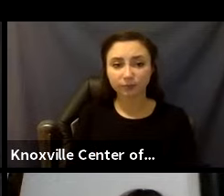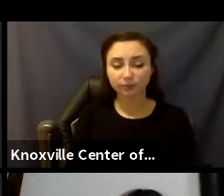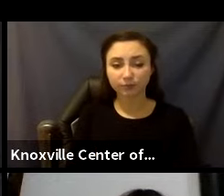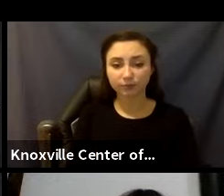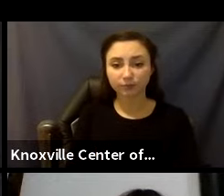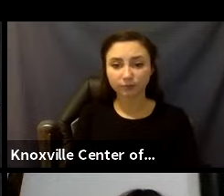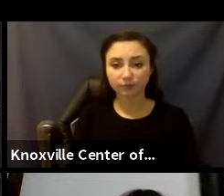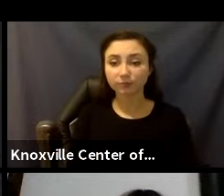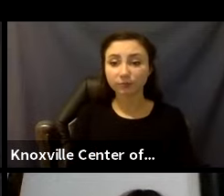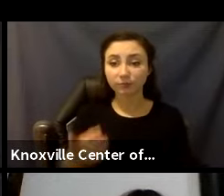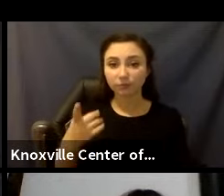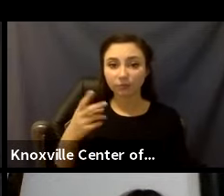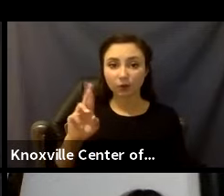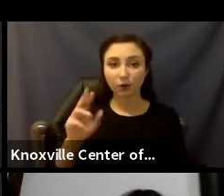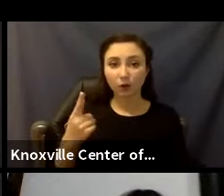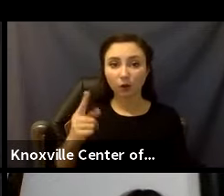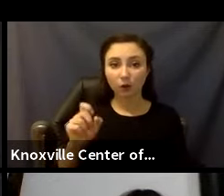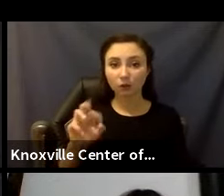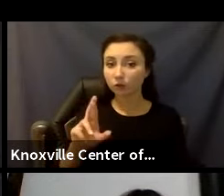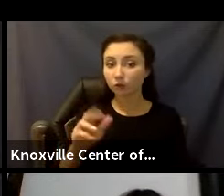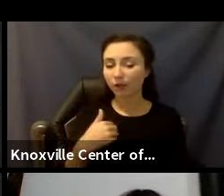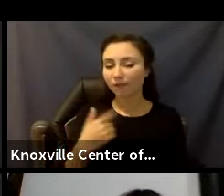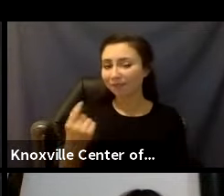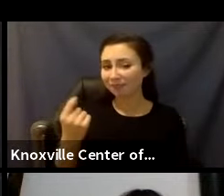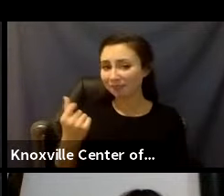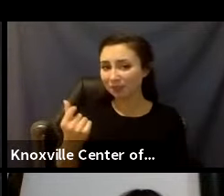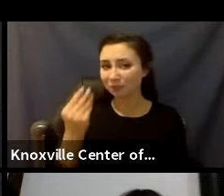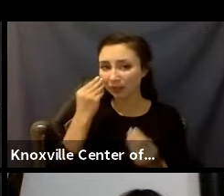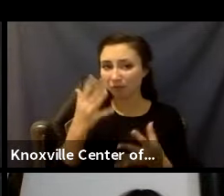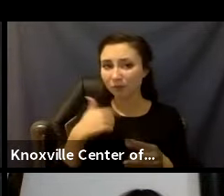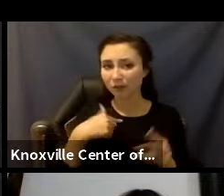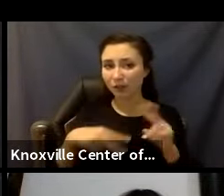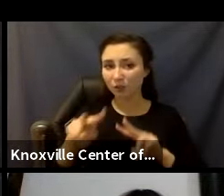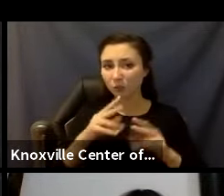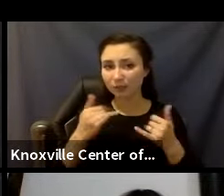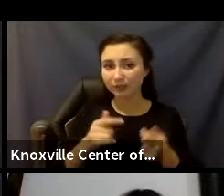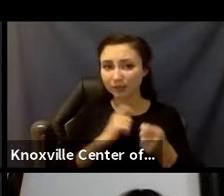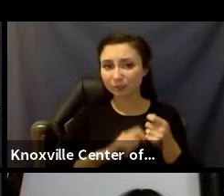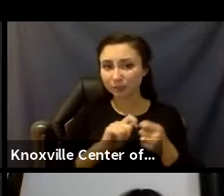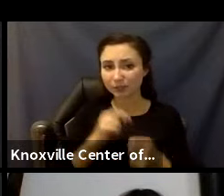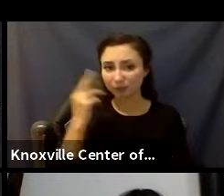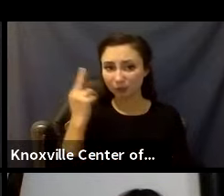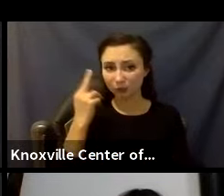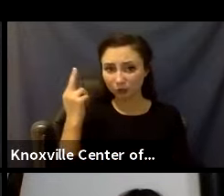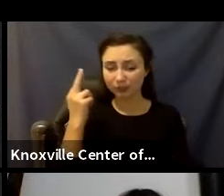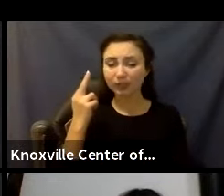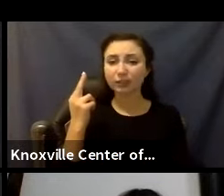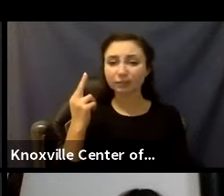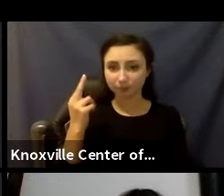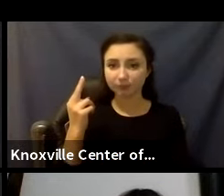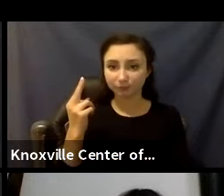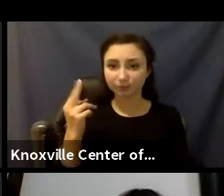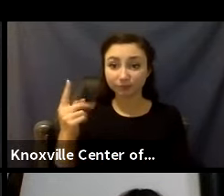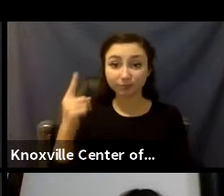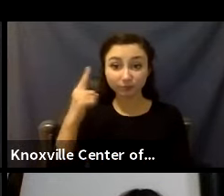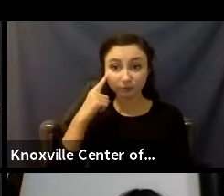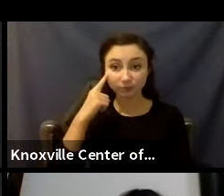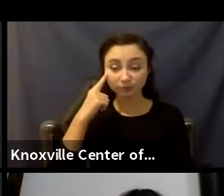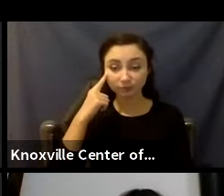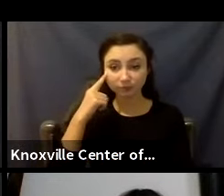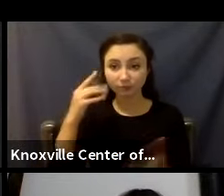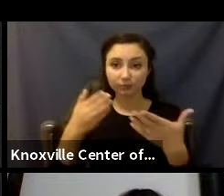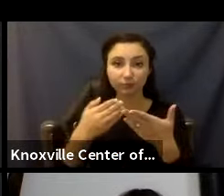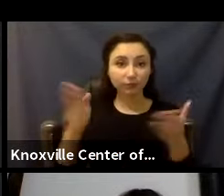So, Dr. Gocher, I have a little bit. I kind of looked at that today specifically for that reason. And so I think as a